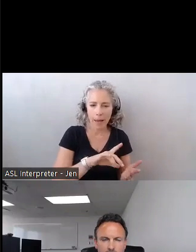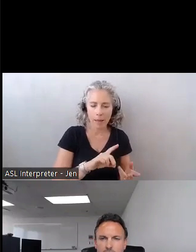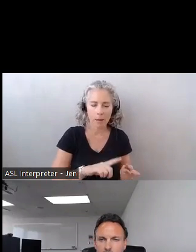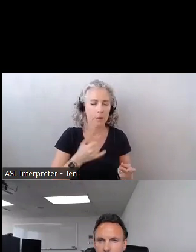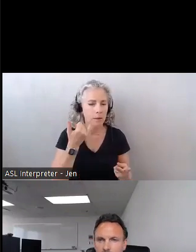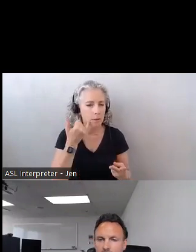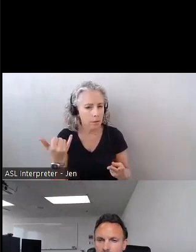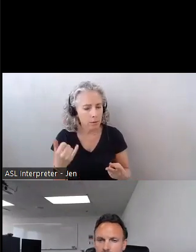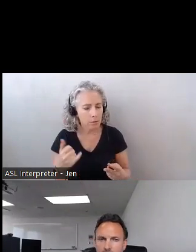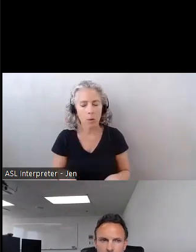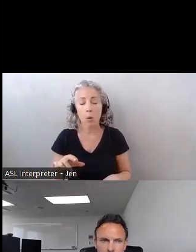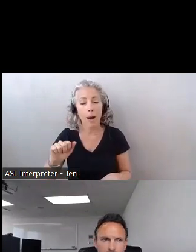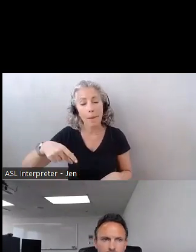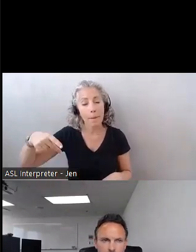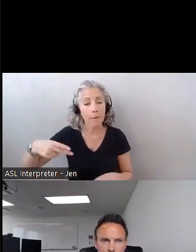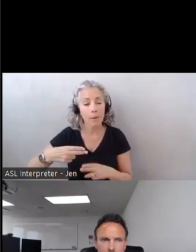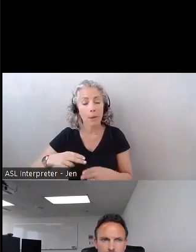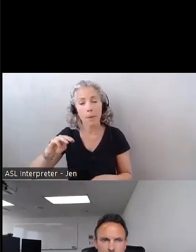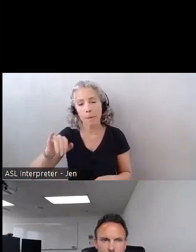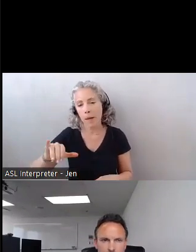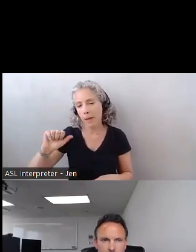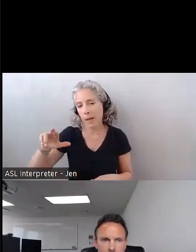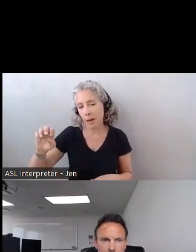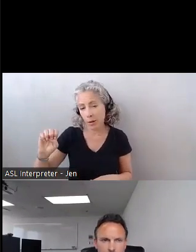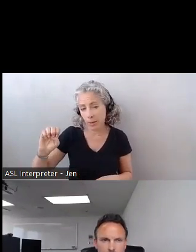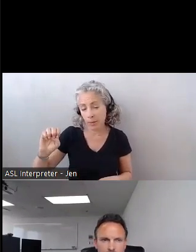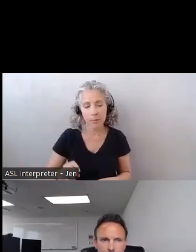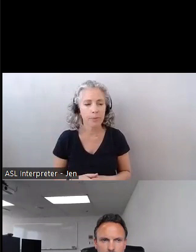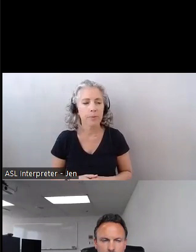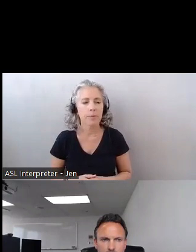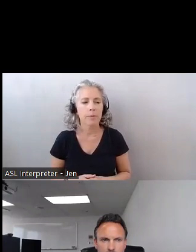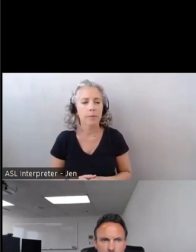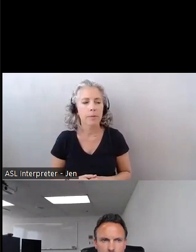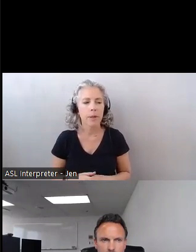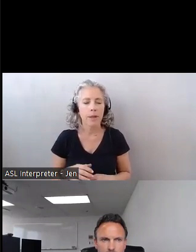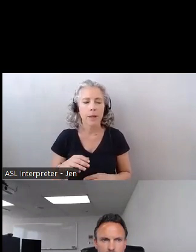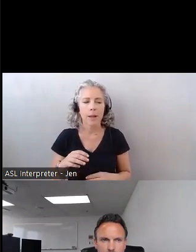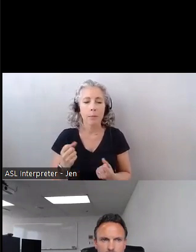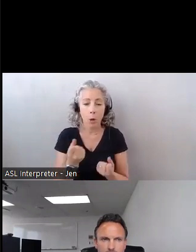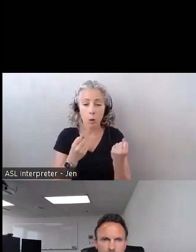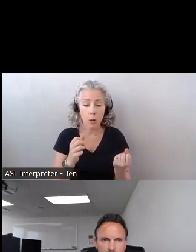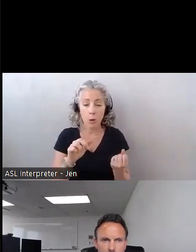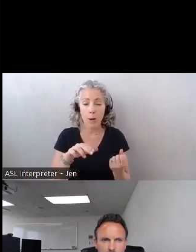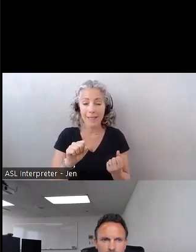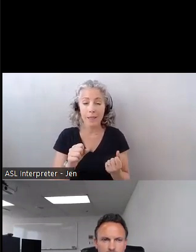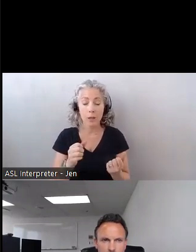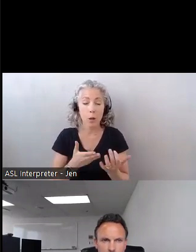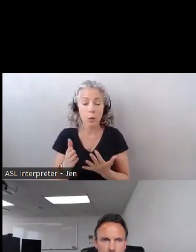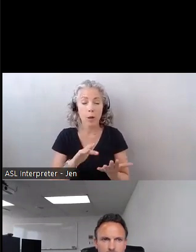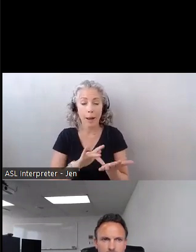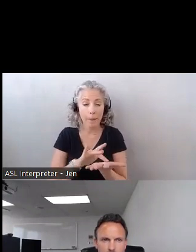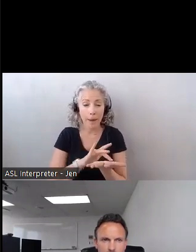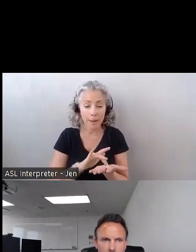And our mobile crisis teams and our mobile crisis through the iPads is how we do immediate response